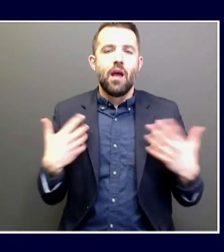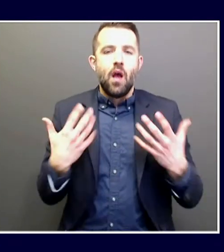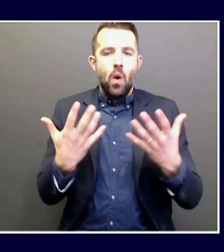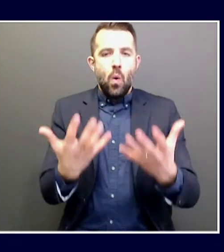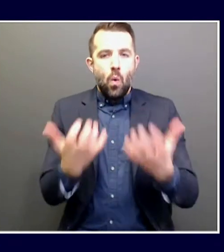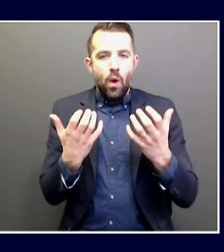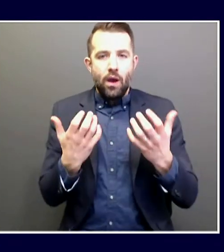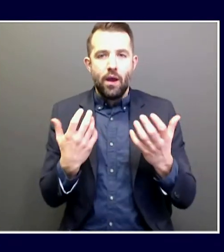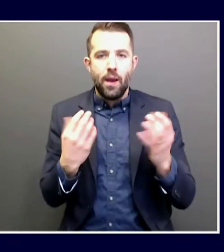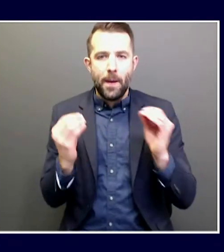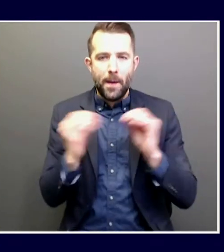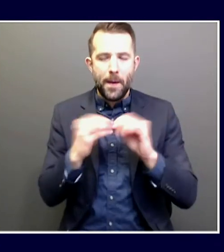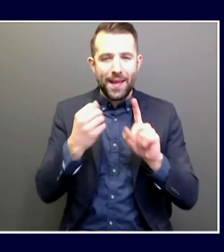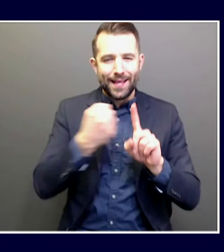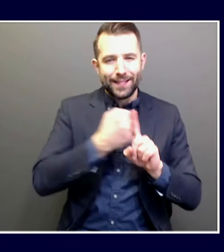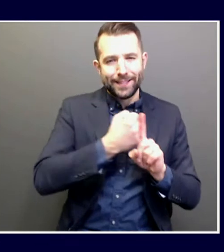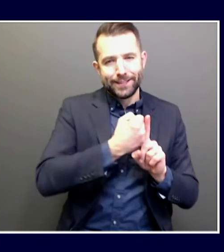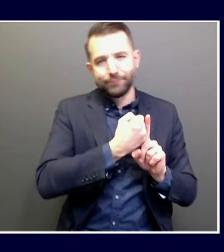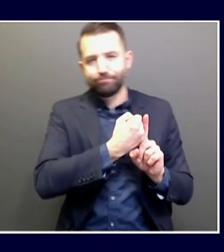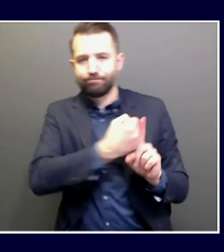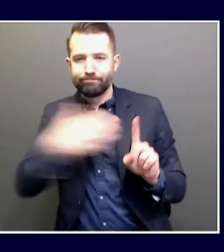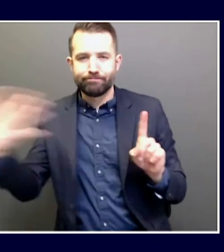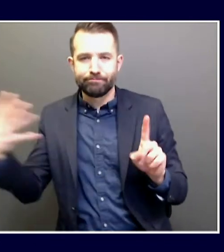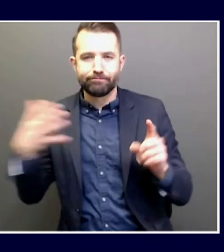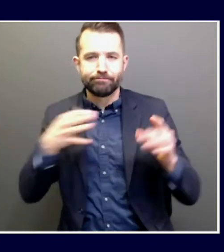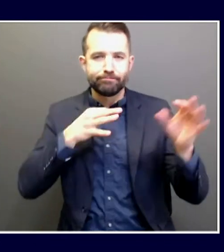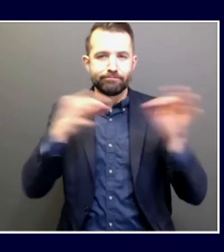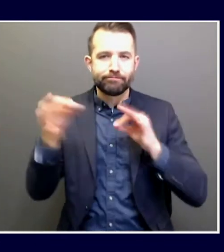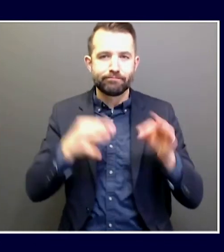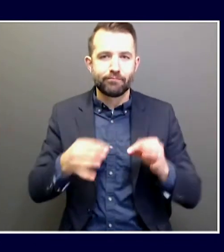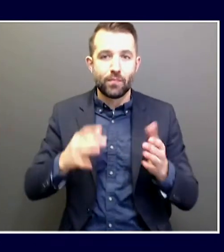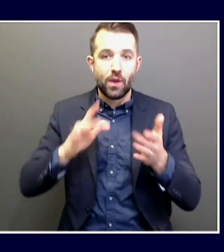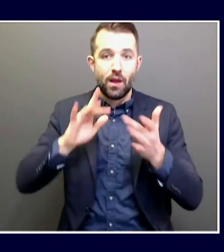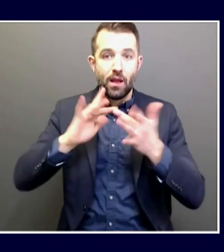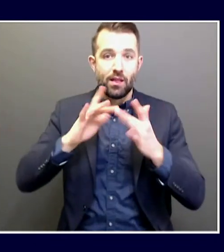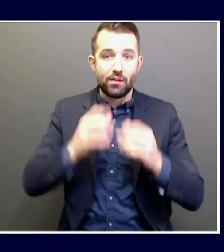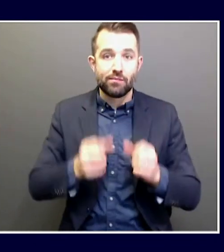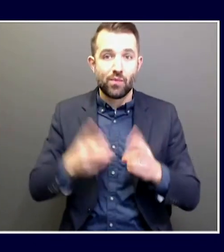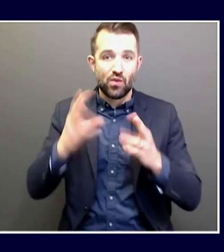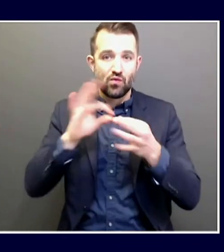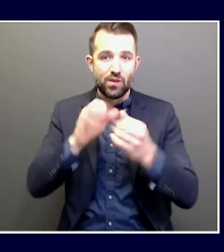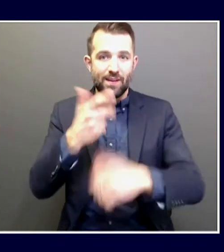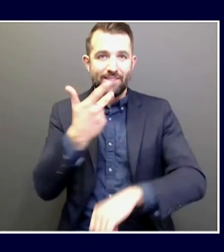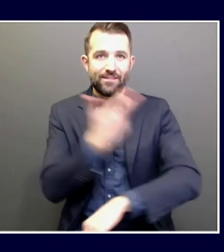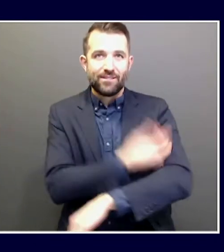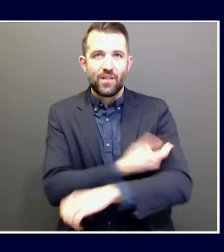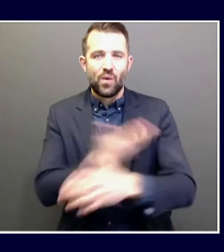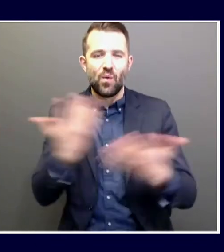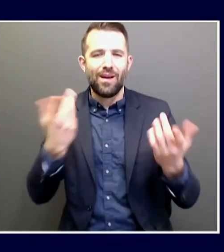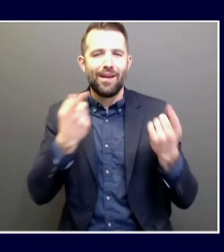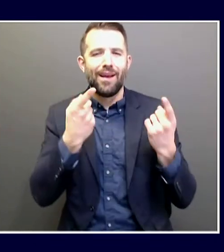what happened with the data on the vaccine dashboard. We were told that it was